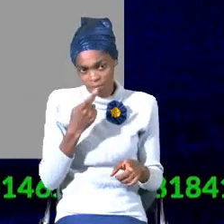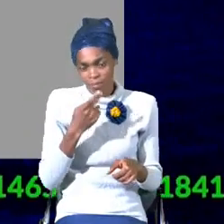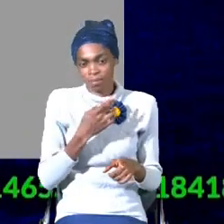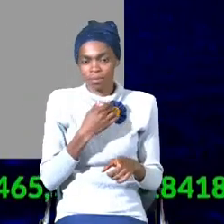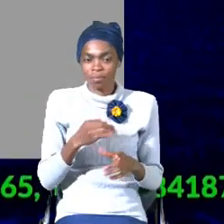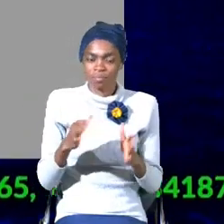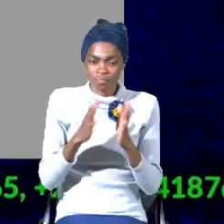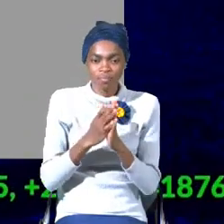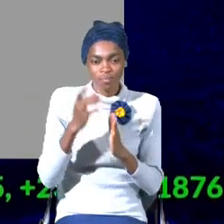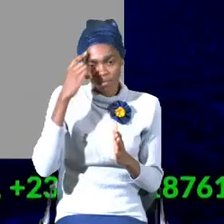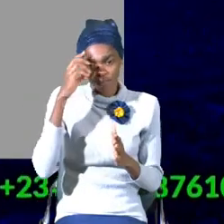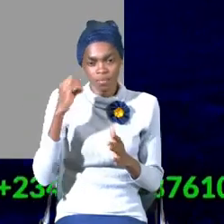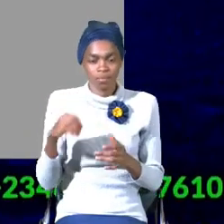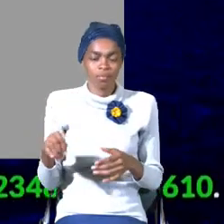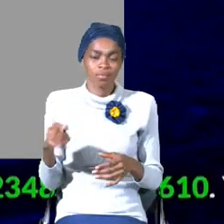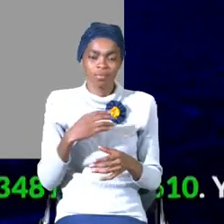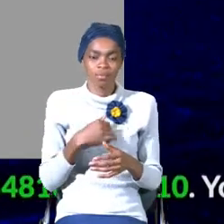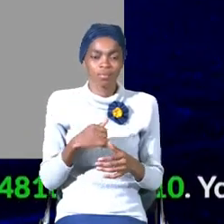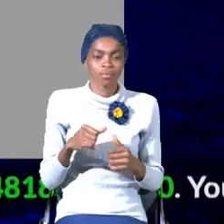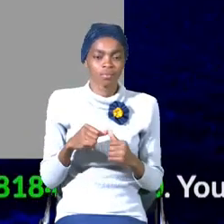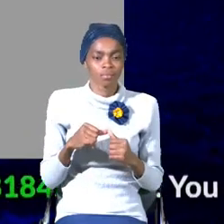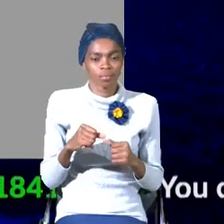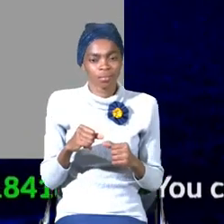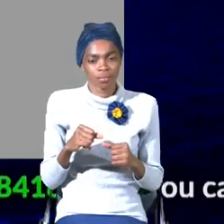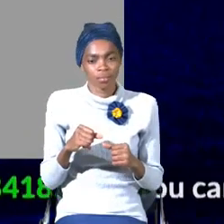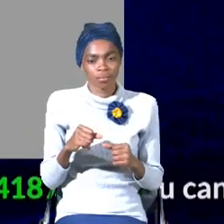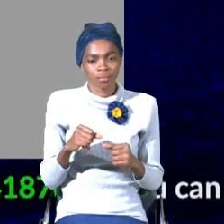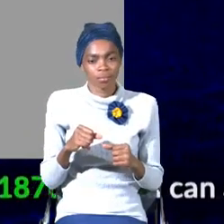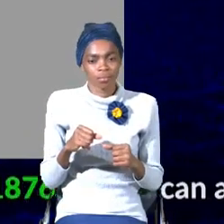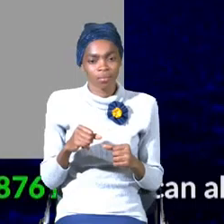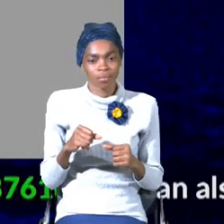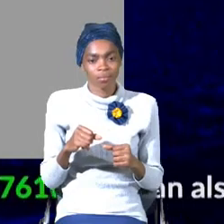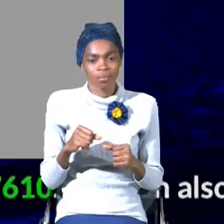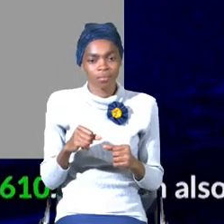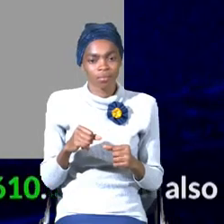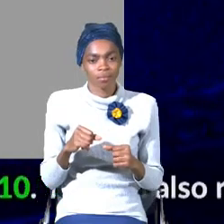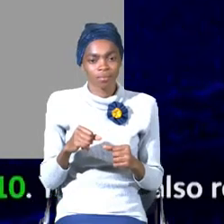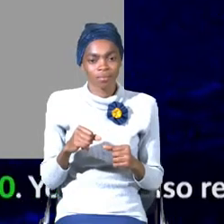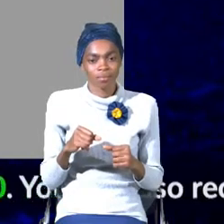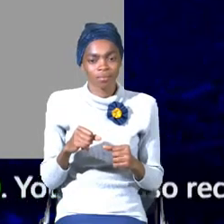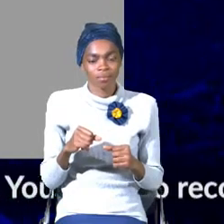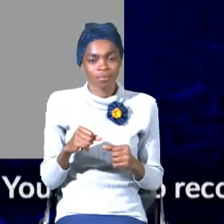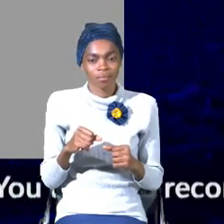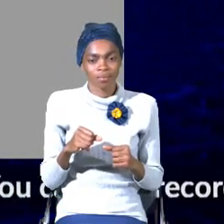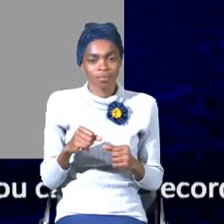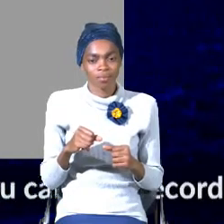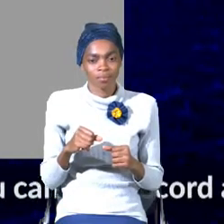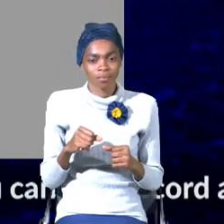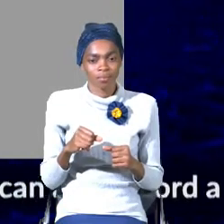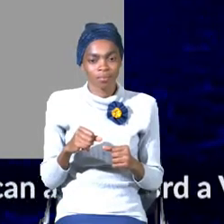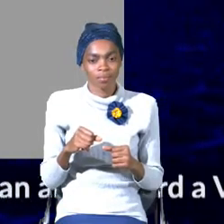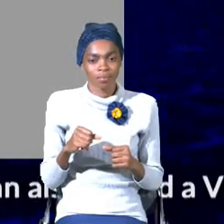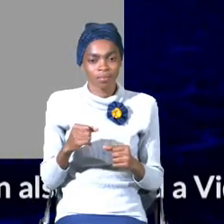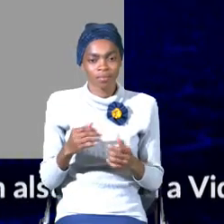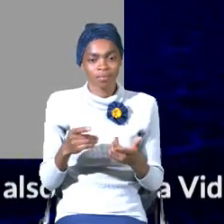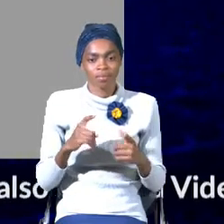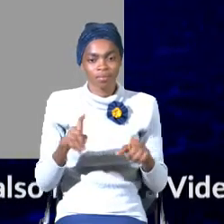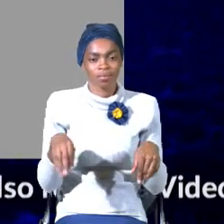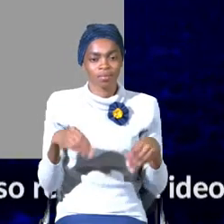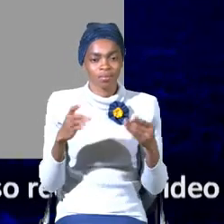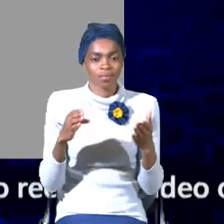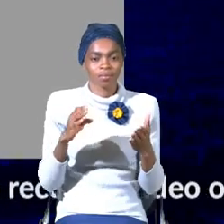program. I've come back today to testify to the glory of God. All